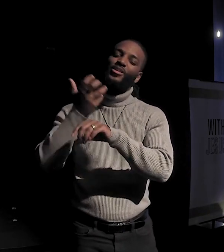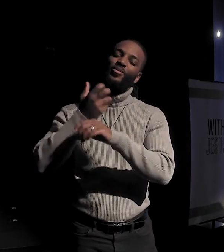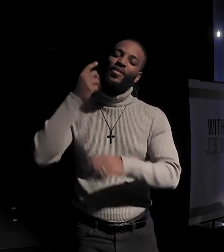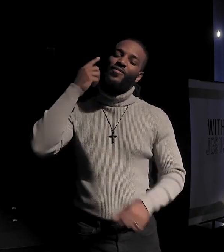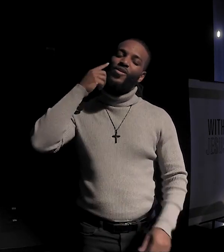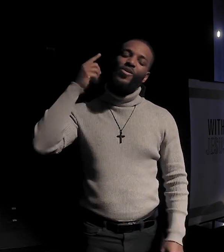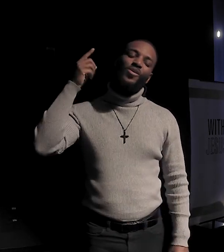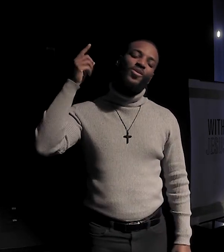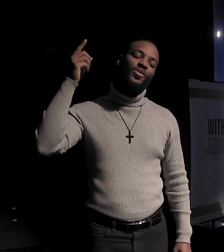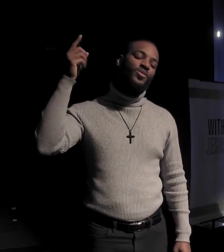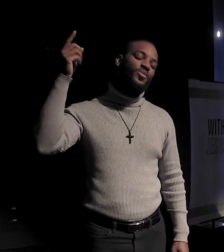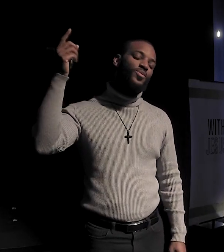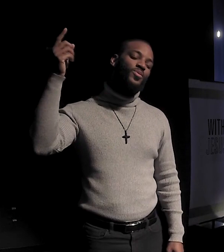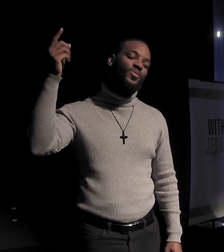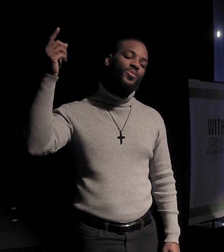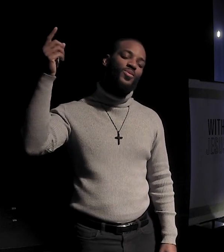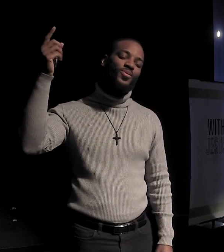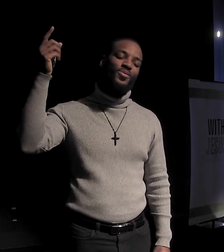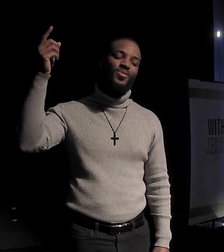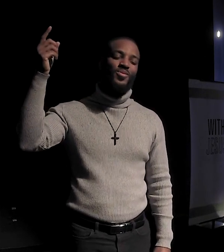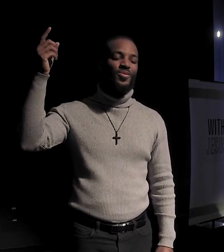I'm desperate for you.